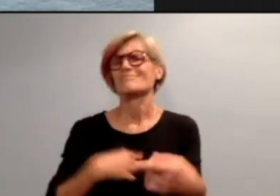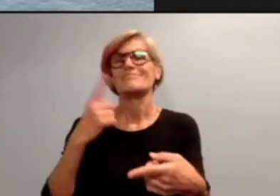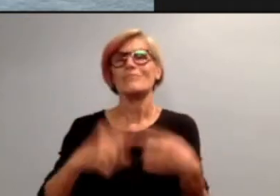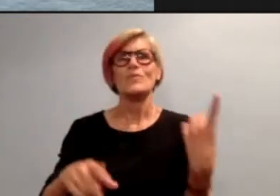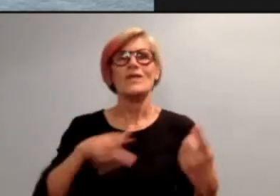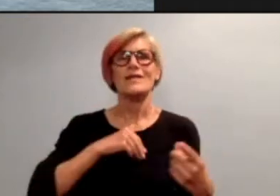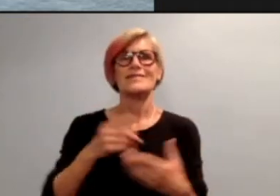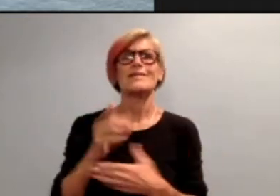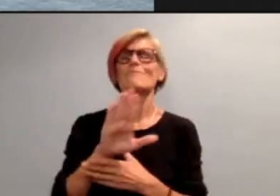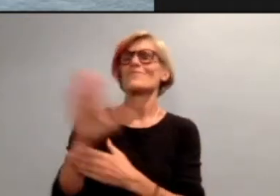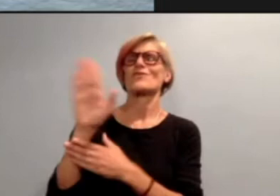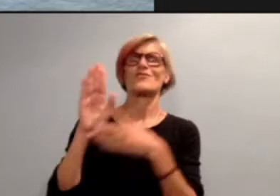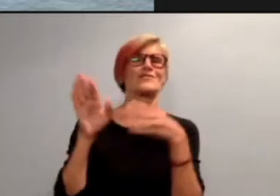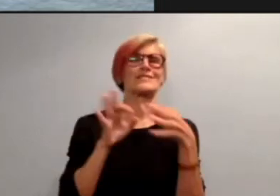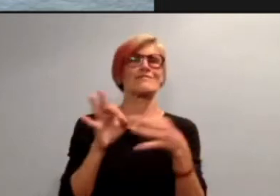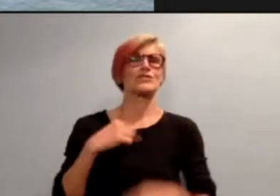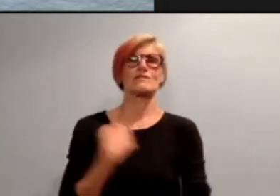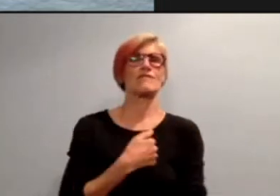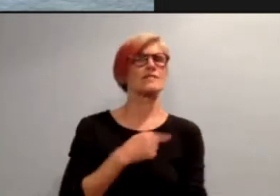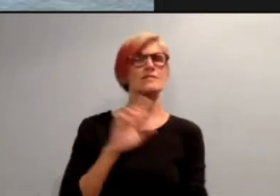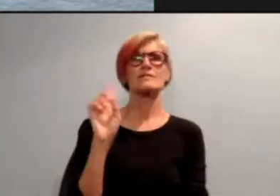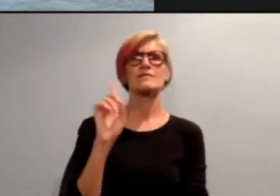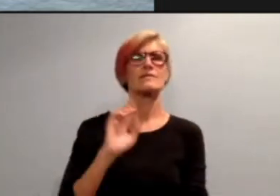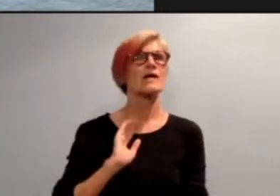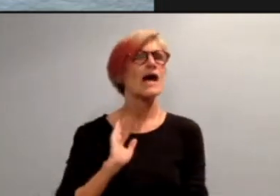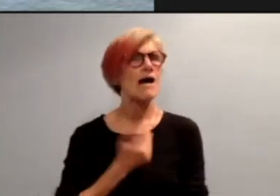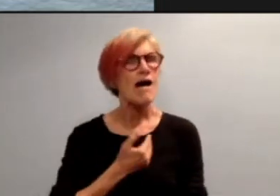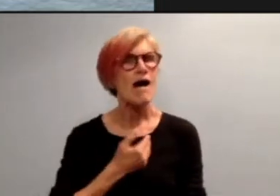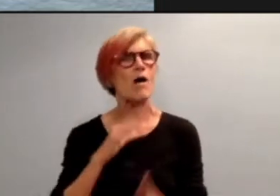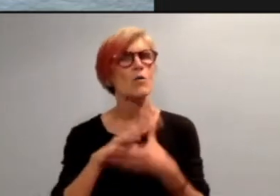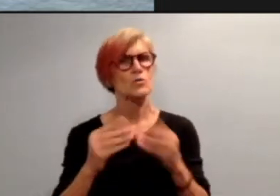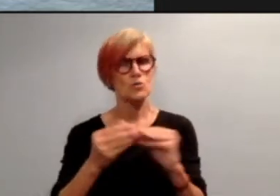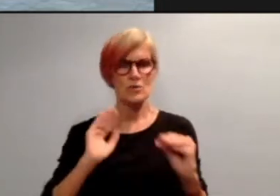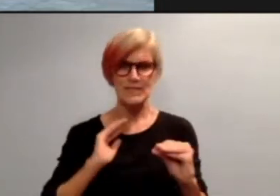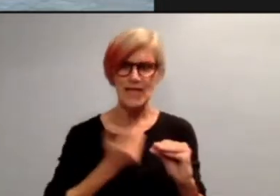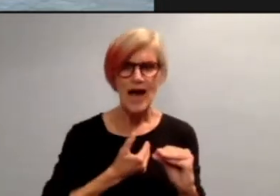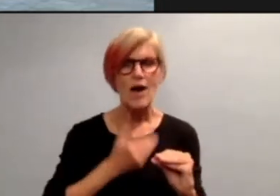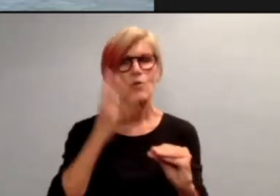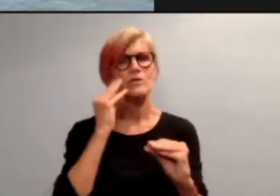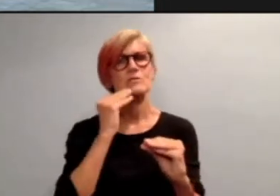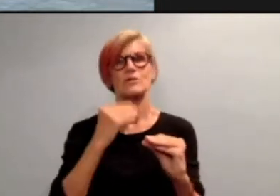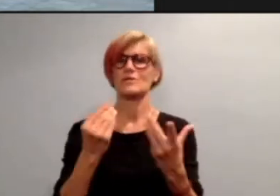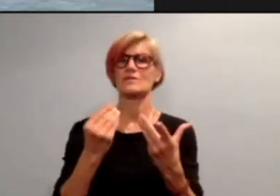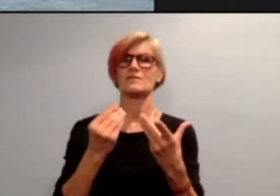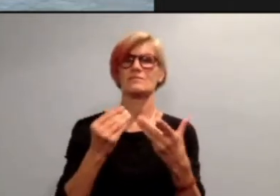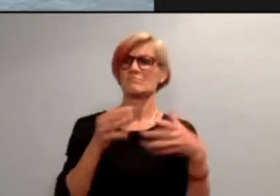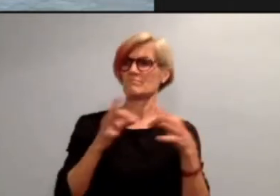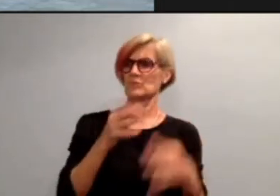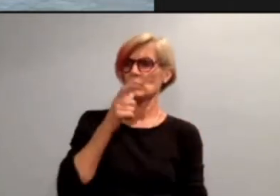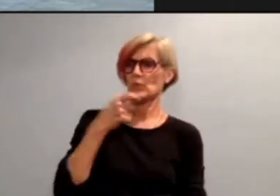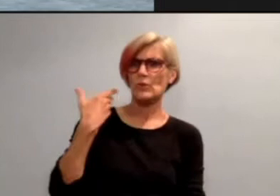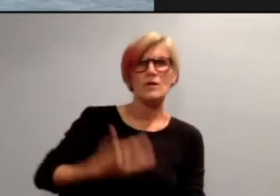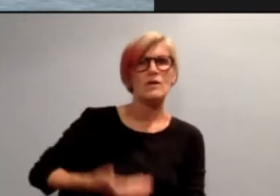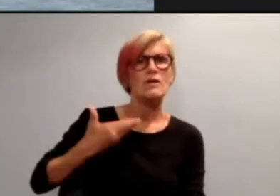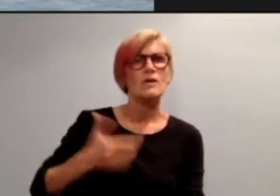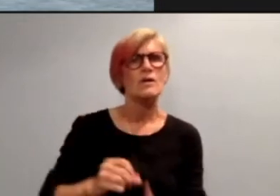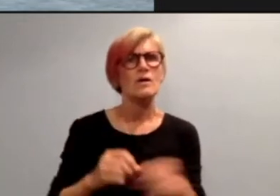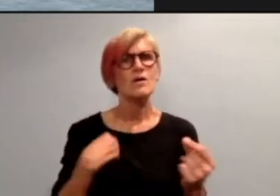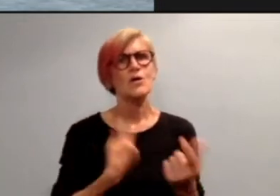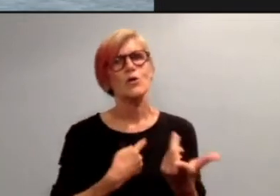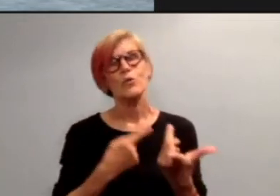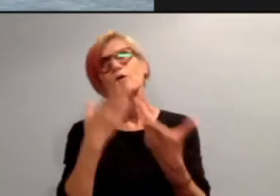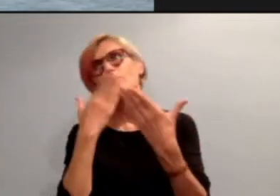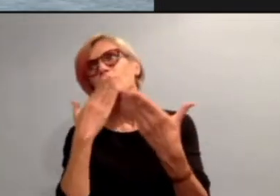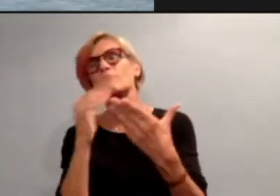others define us. Our collective stories and personal journeys define us. We are grateful to the celebrities and the athletes